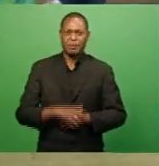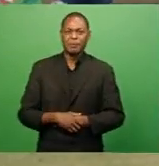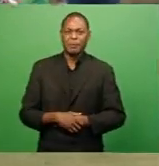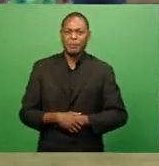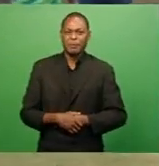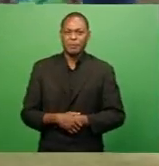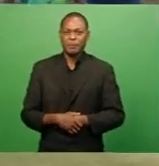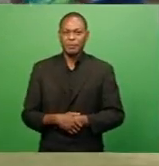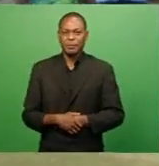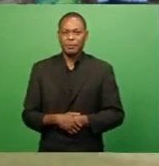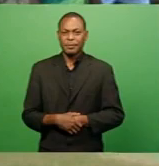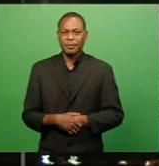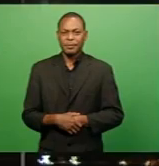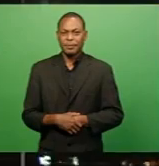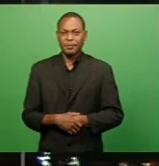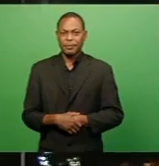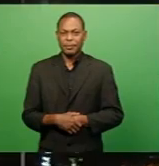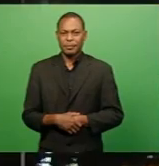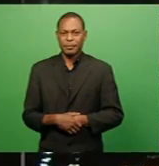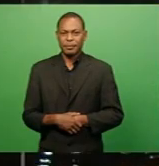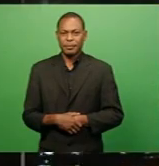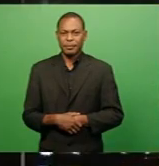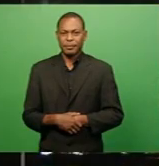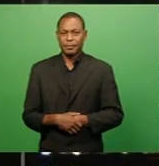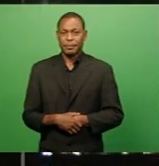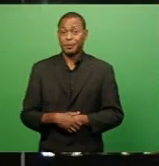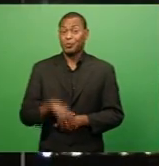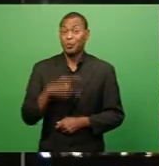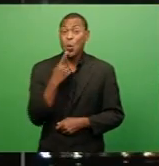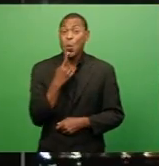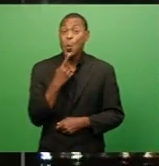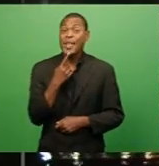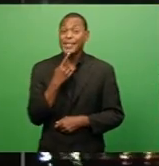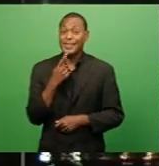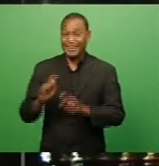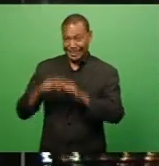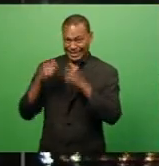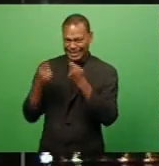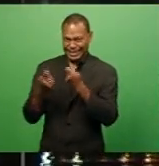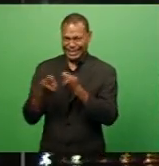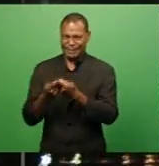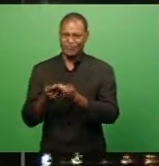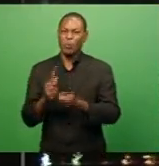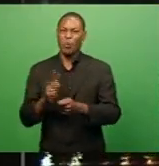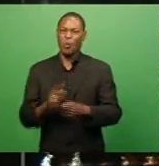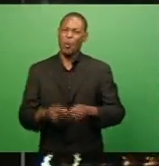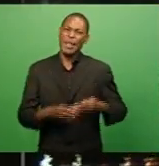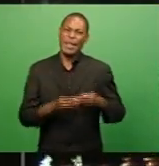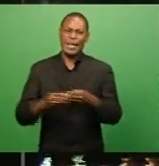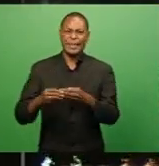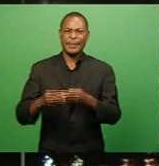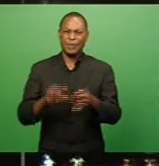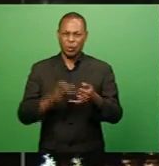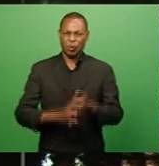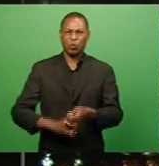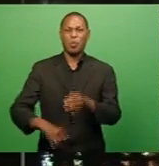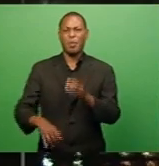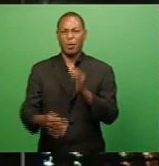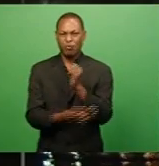Tavi, FBC Sports. The Queensland Reds have regained their lead in the Super Rugby AU with